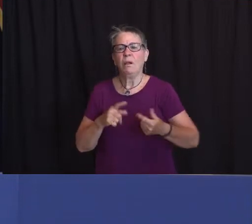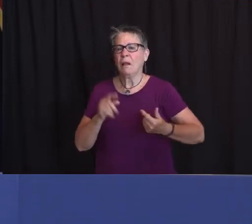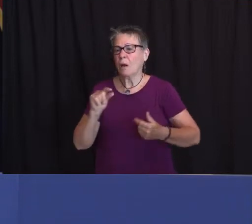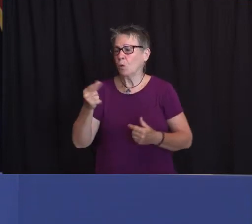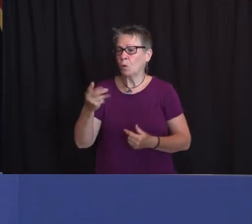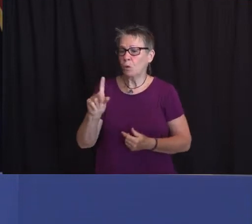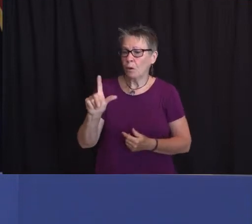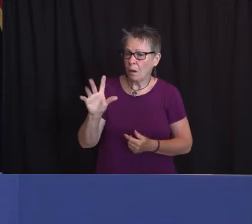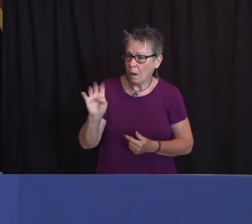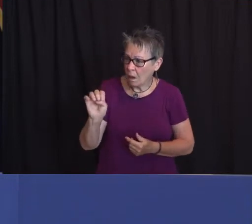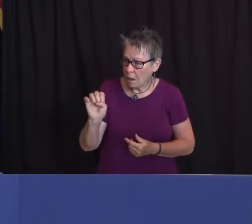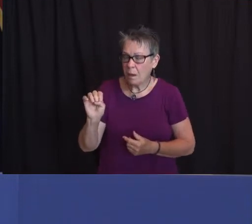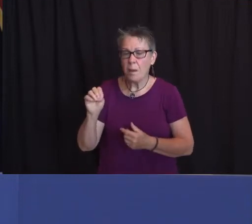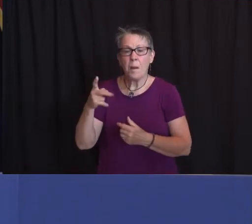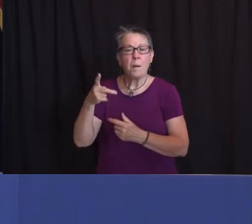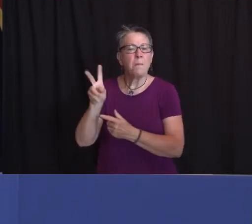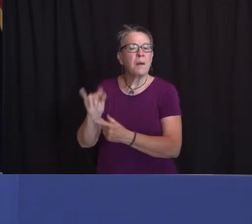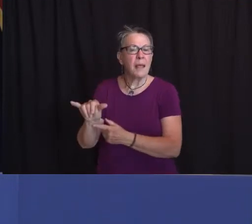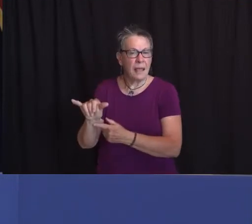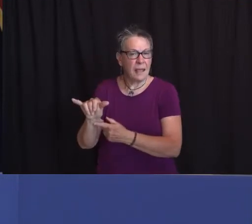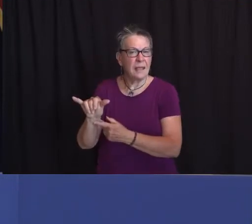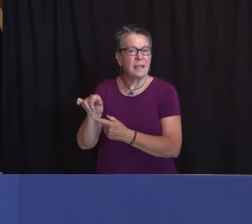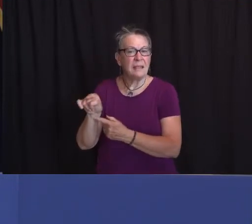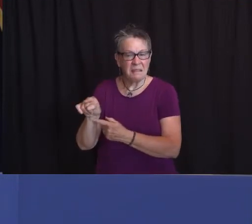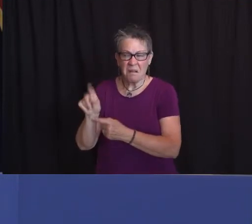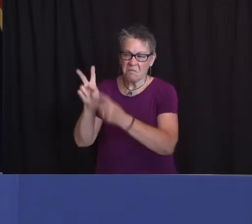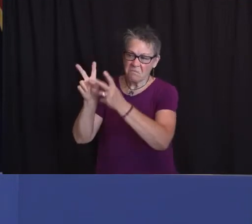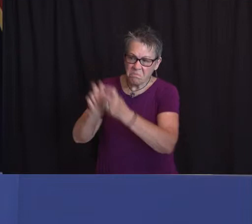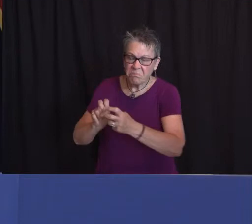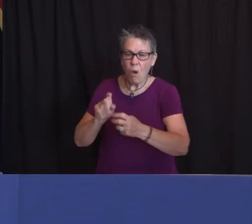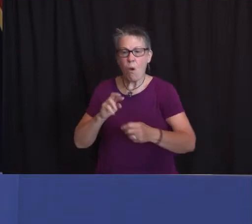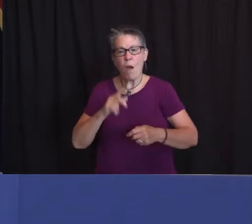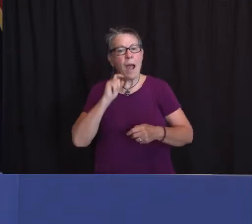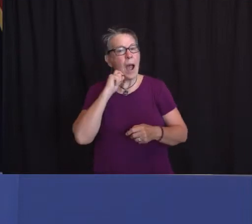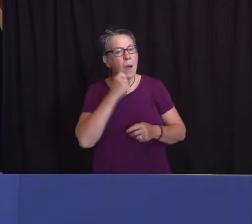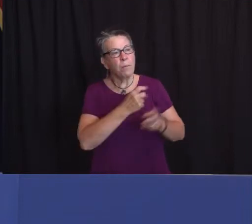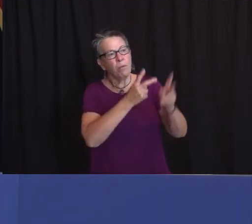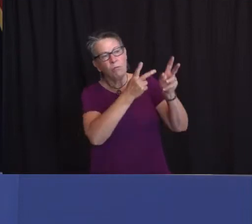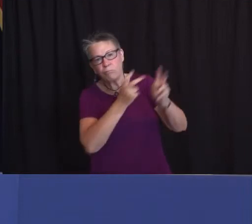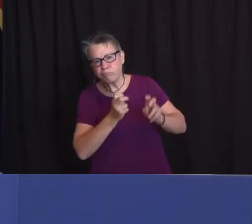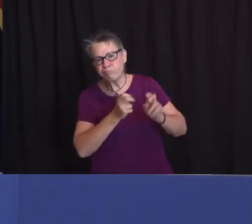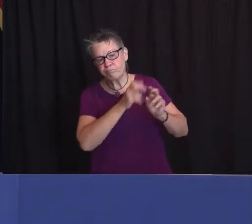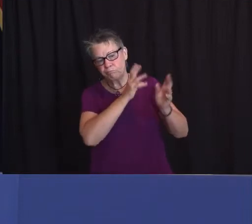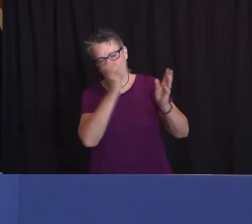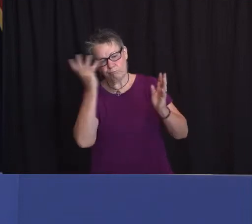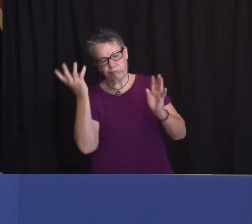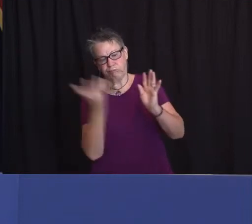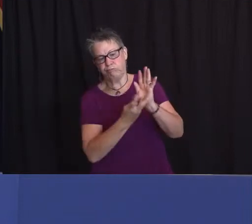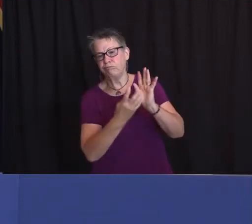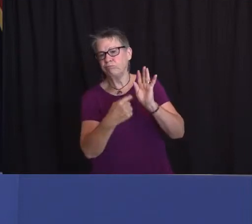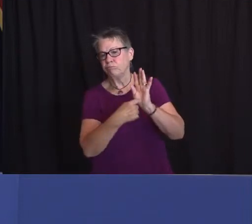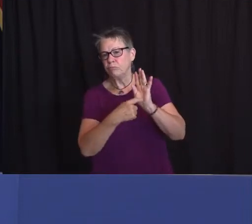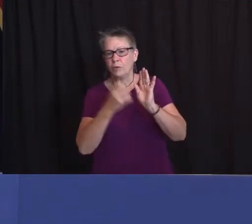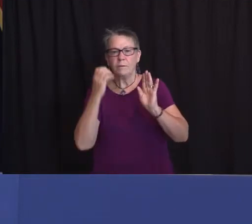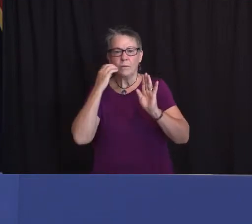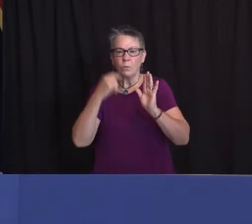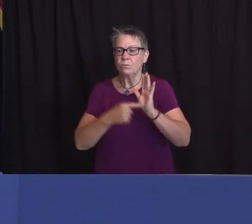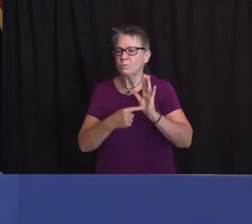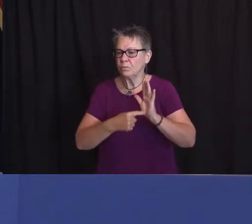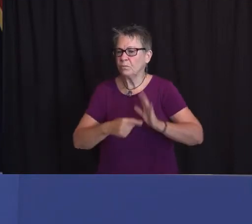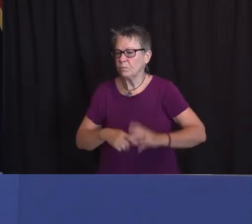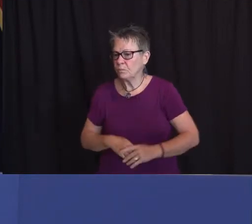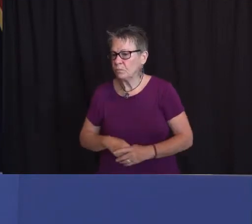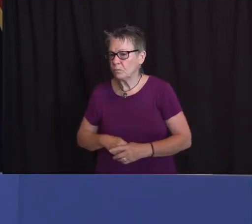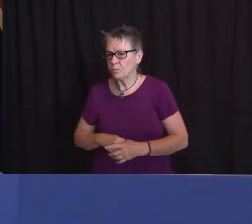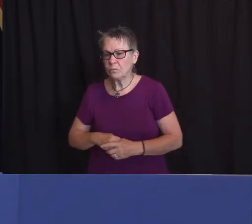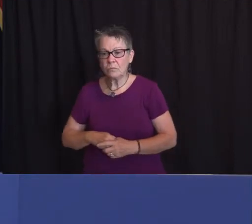vaccinated. People who are not vaccinated remain at risk. Virtually all COVID-19 hospitalizations